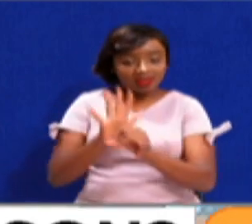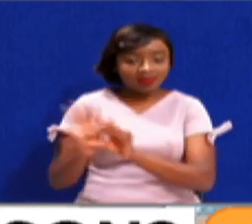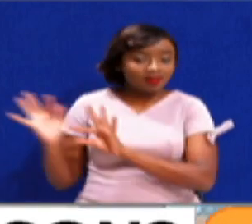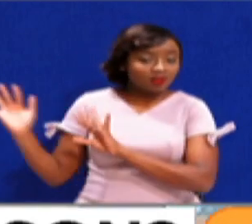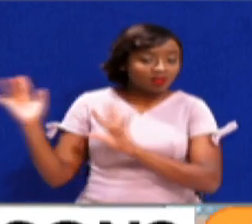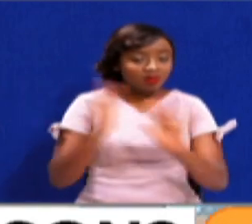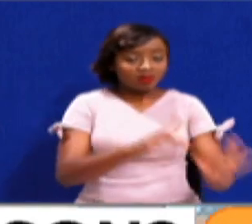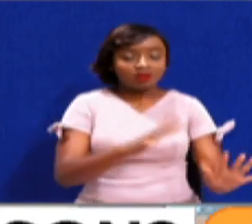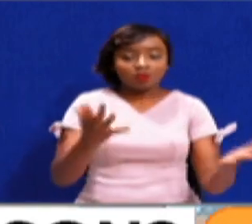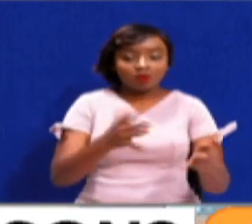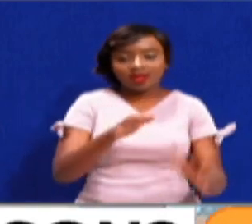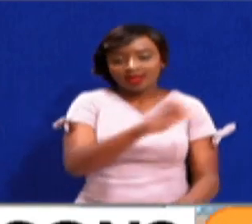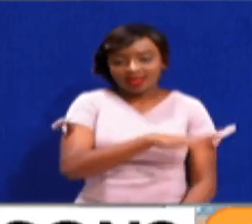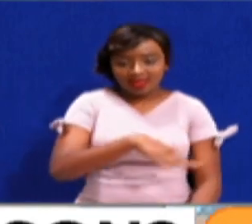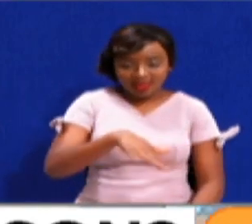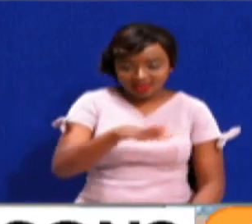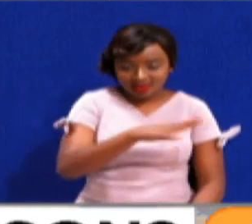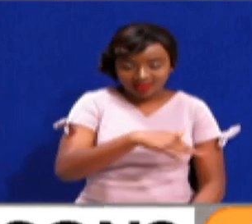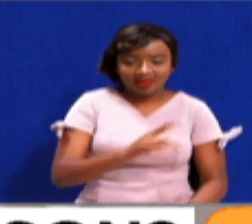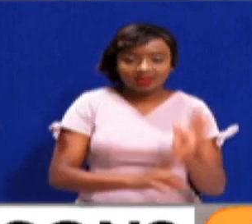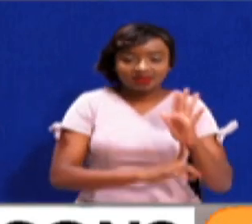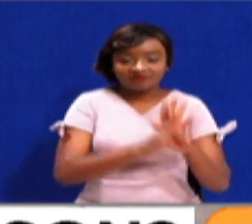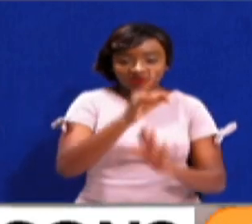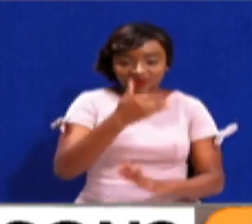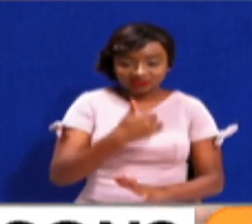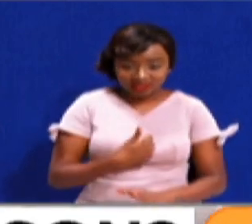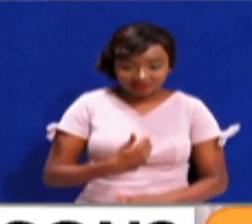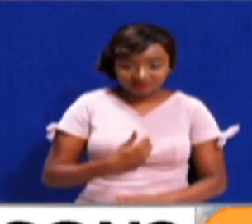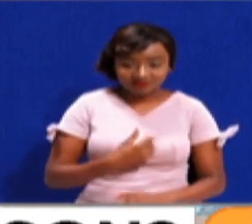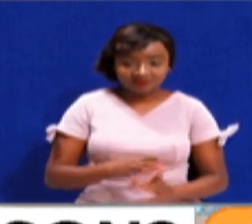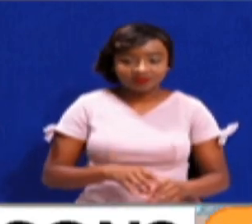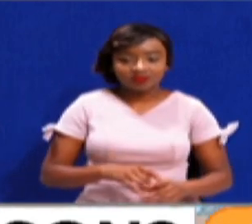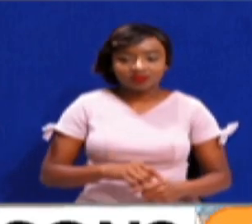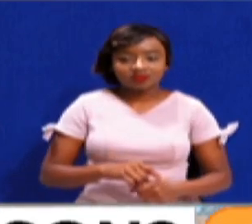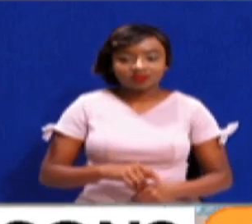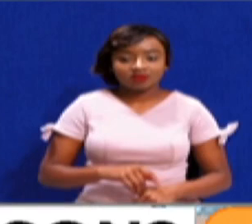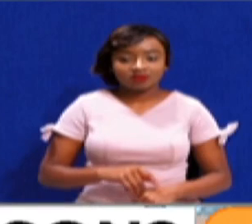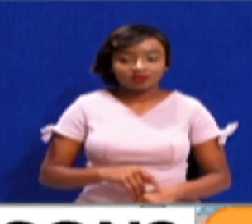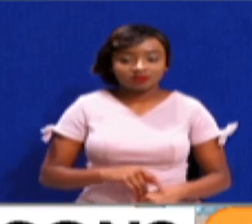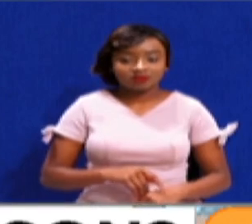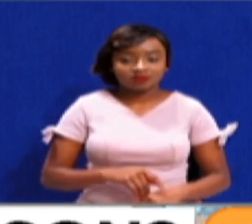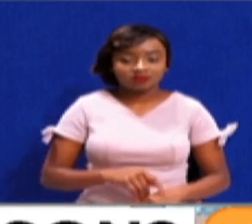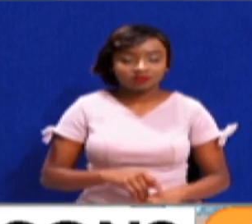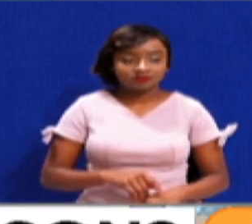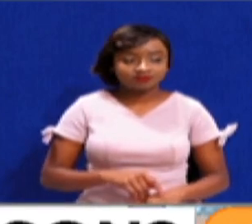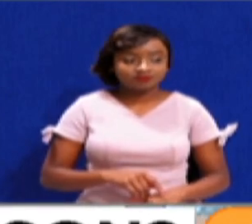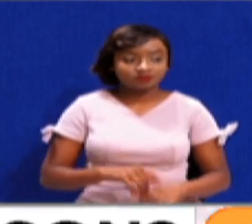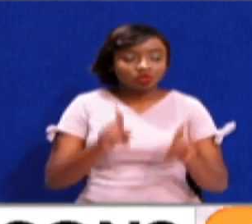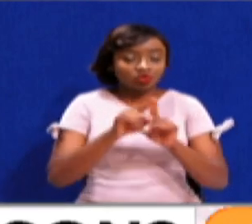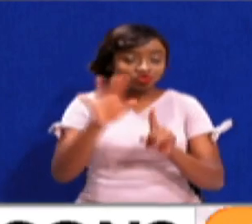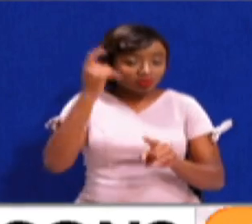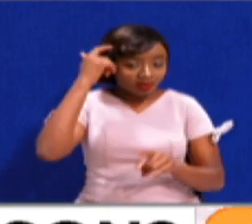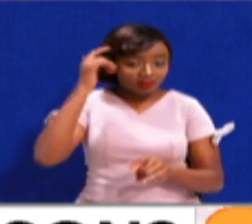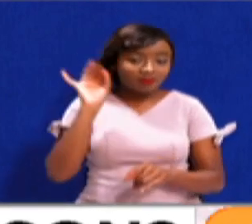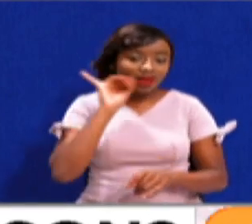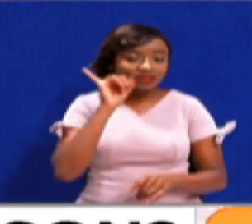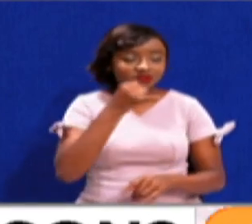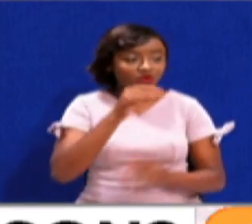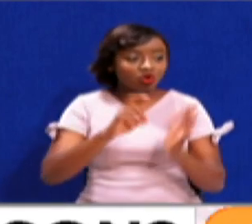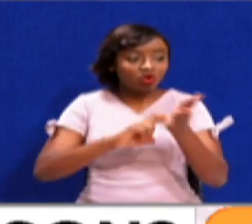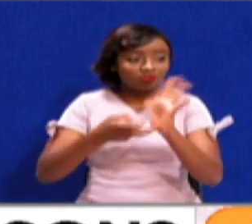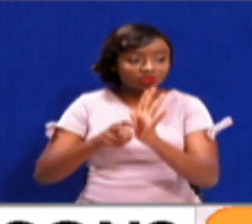the oil thing they're talking about in Turkana. The moment we actually start having real oil, forget the early thing they're talking about. Remember the Isiolo, the project